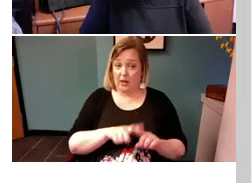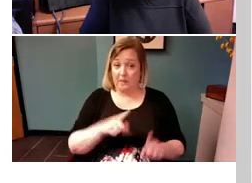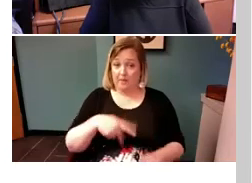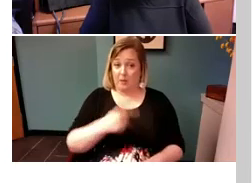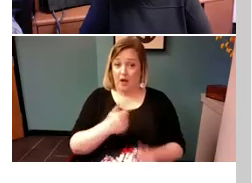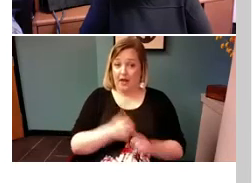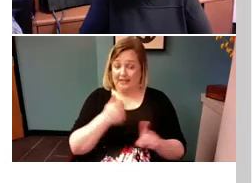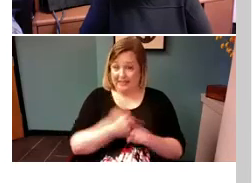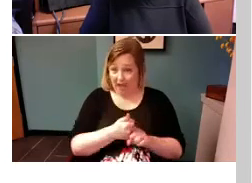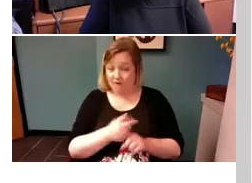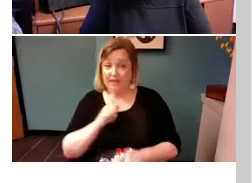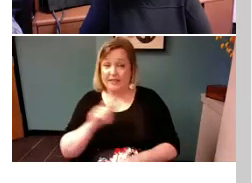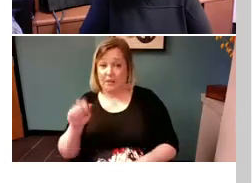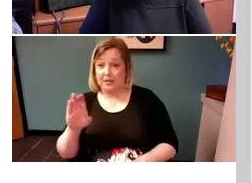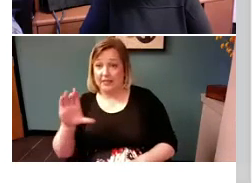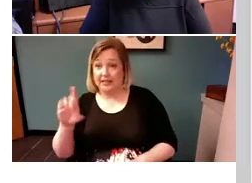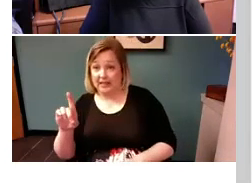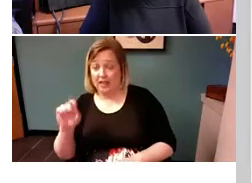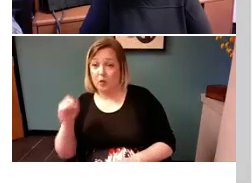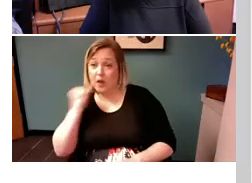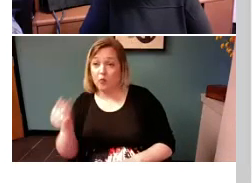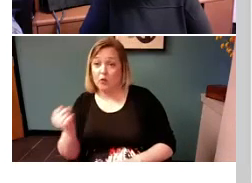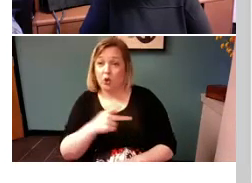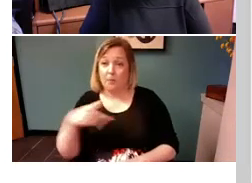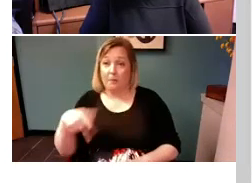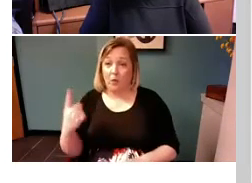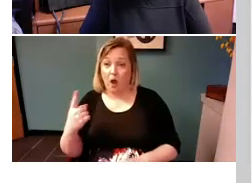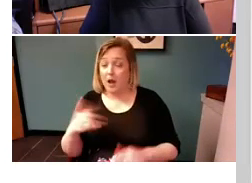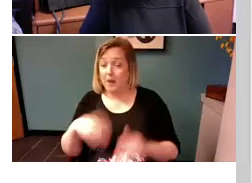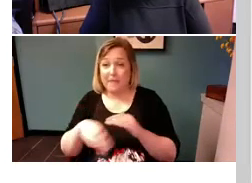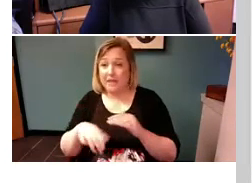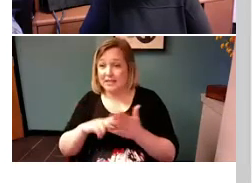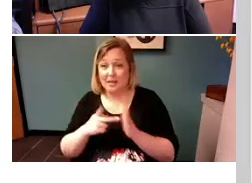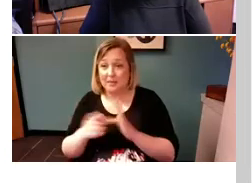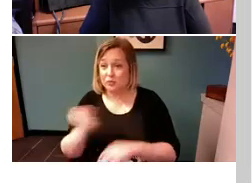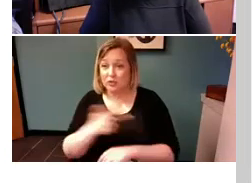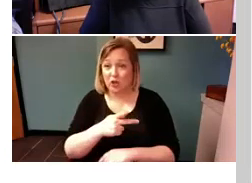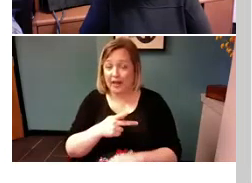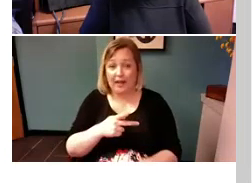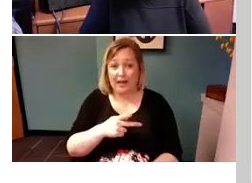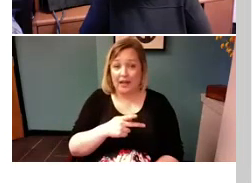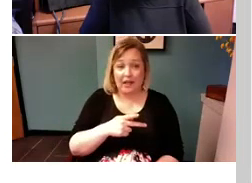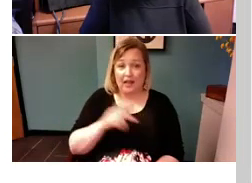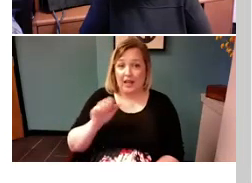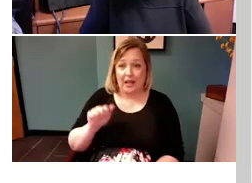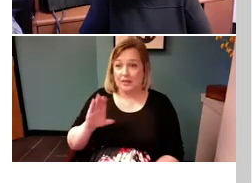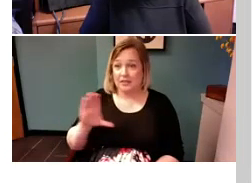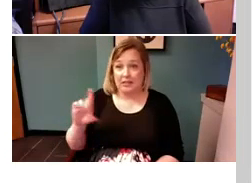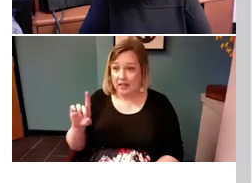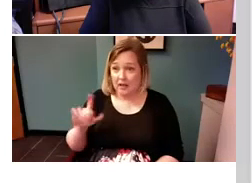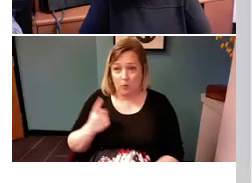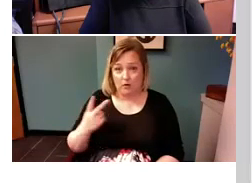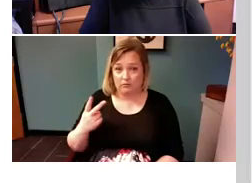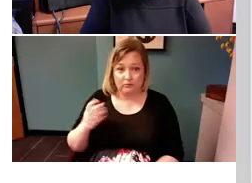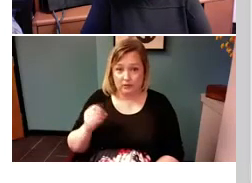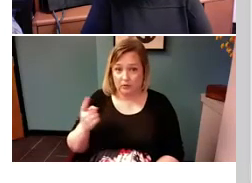So when we return P1, we are basically returning ABCD. So when we return ABCD, we are basically returning this particular address. And